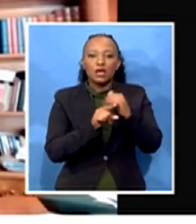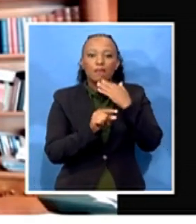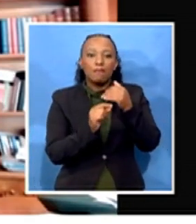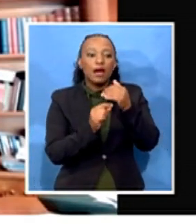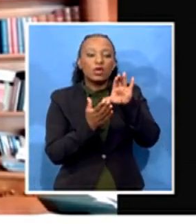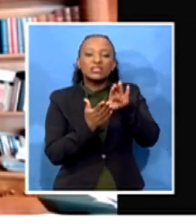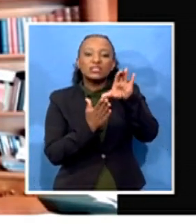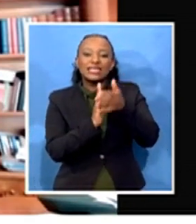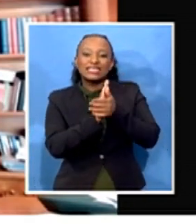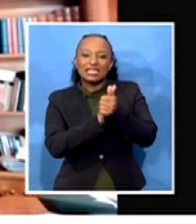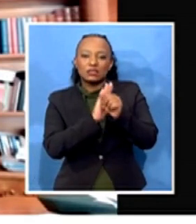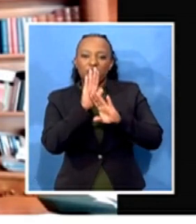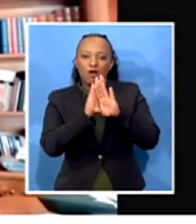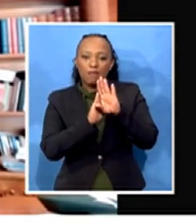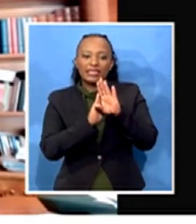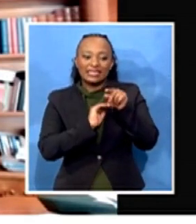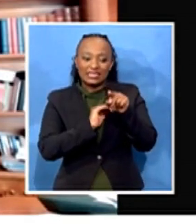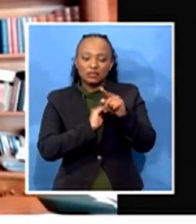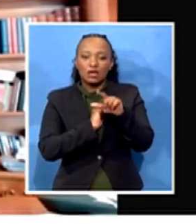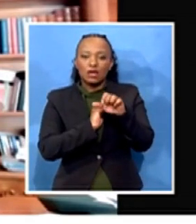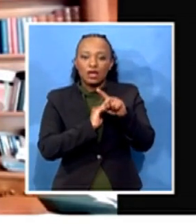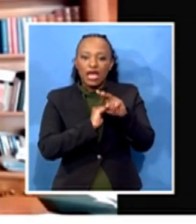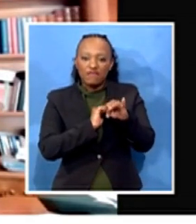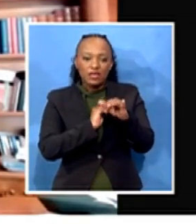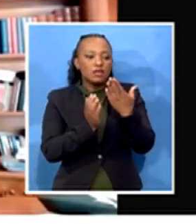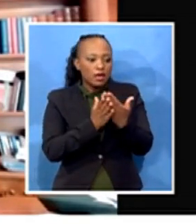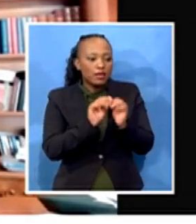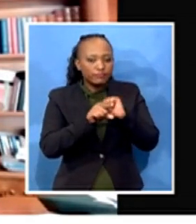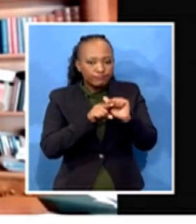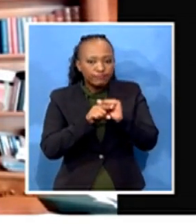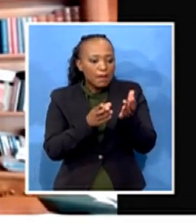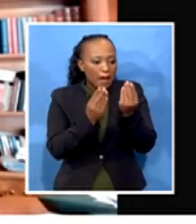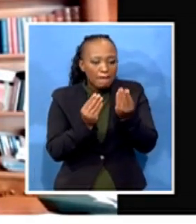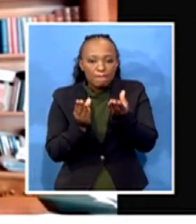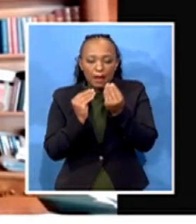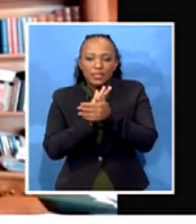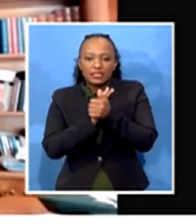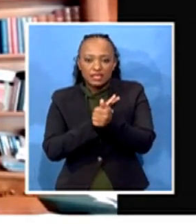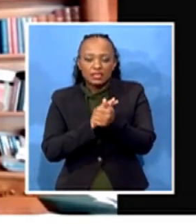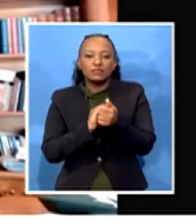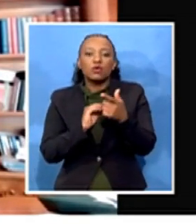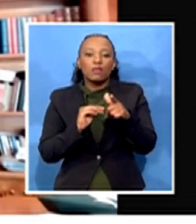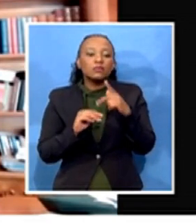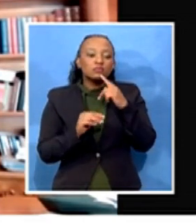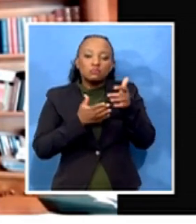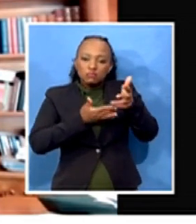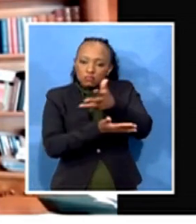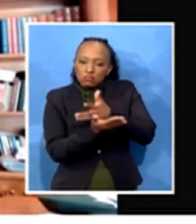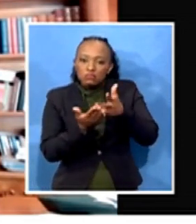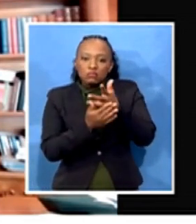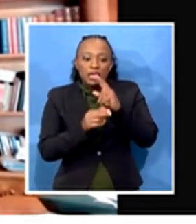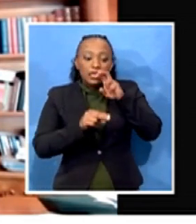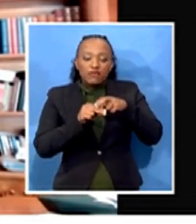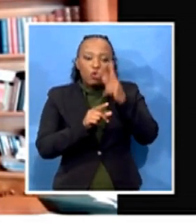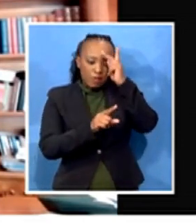must speak as one on the need for professionalism. This Lekgotla must be